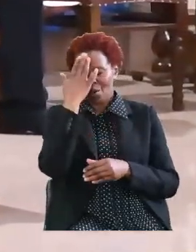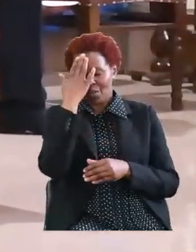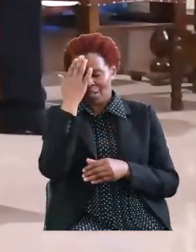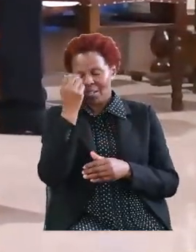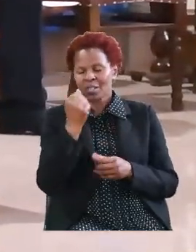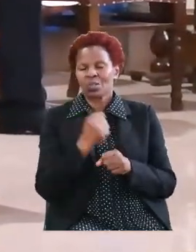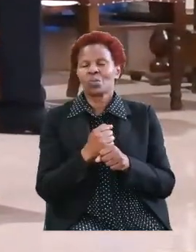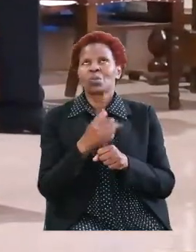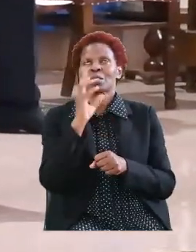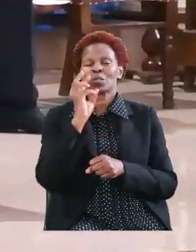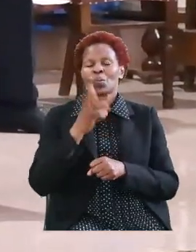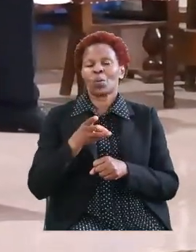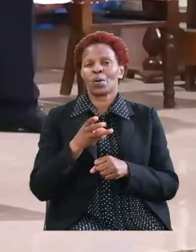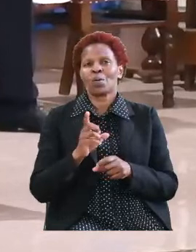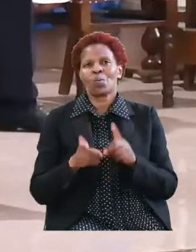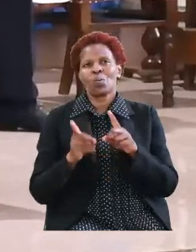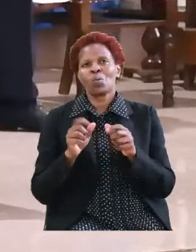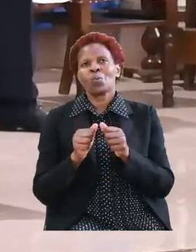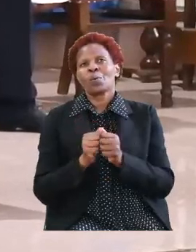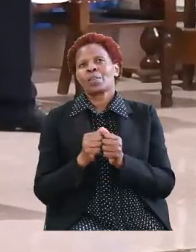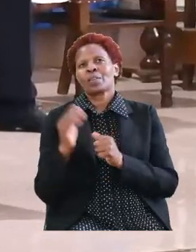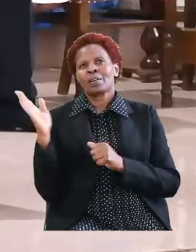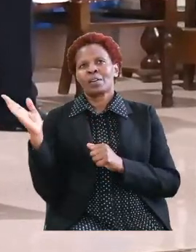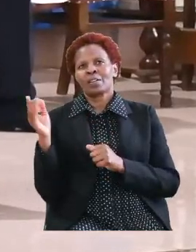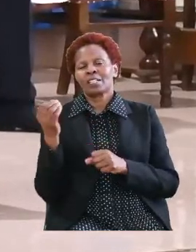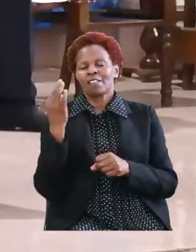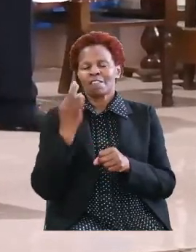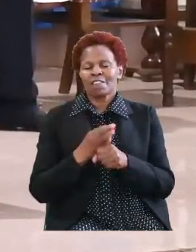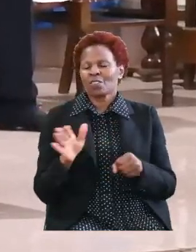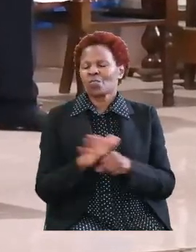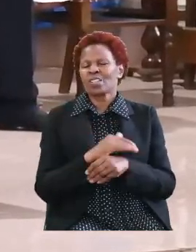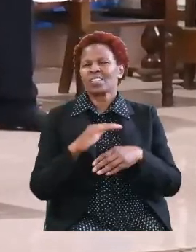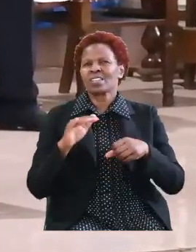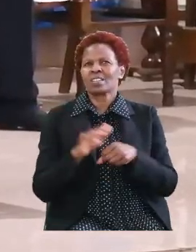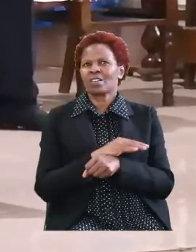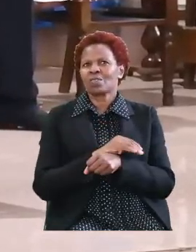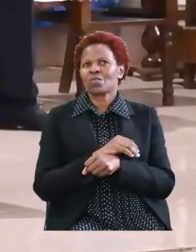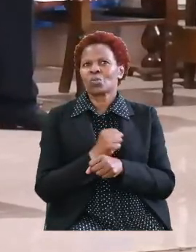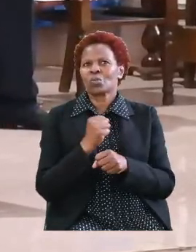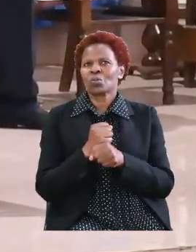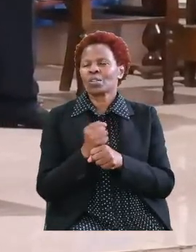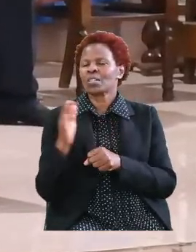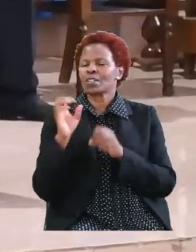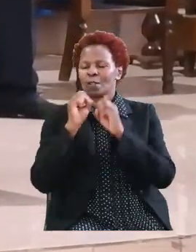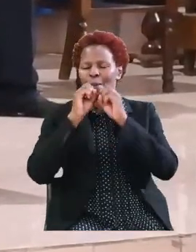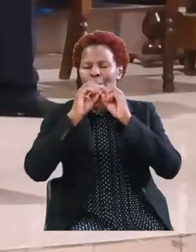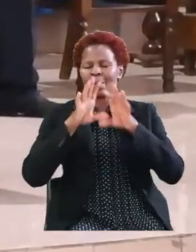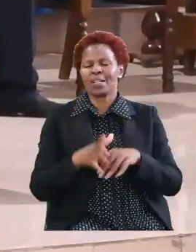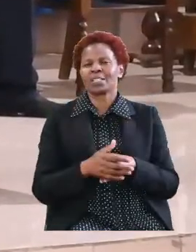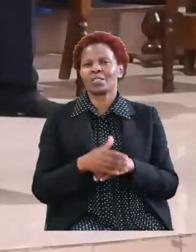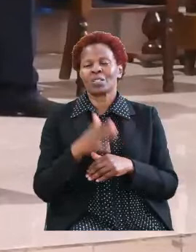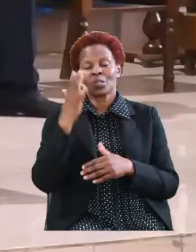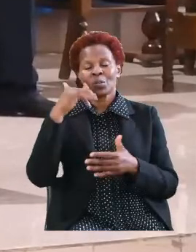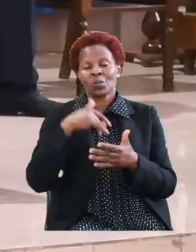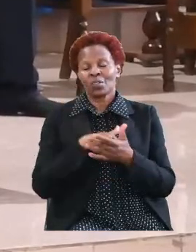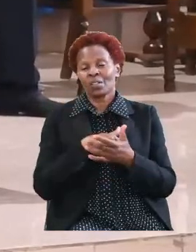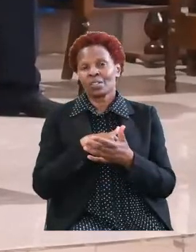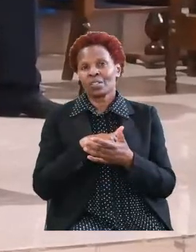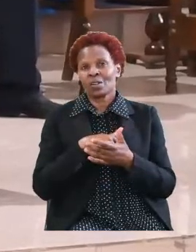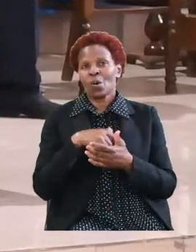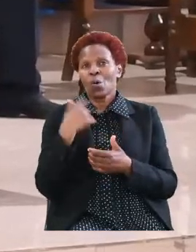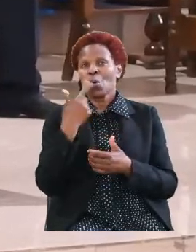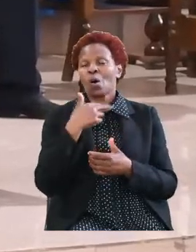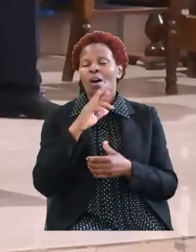please you. May you journey with her, for you are faithful enough to do so. We call her blessed, and we know that those that are in